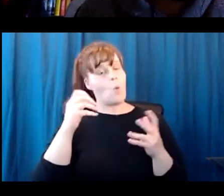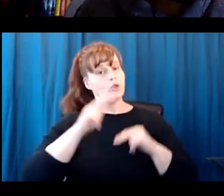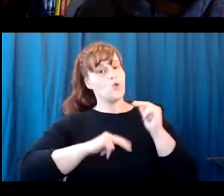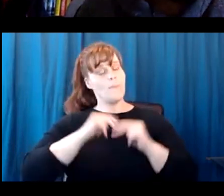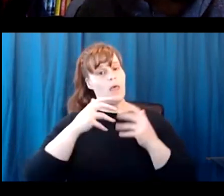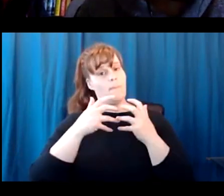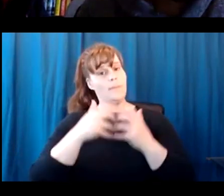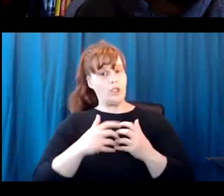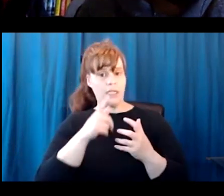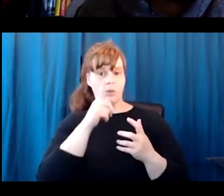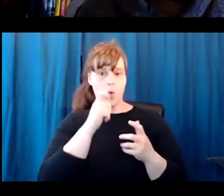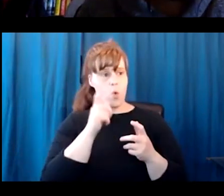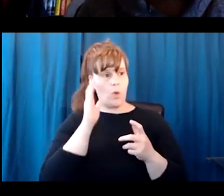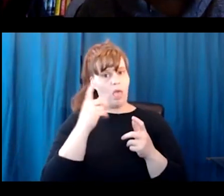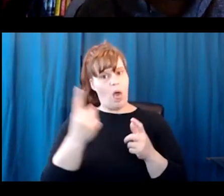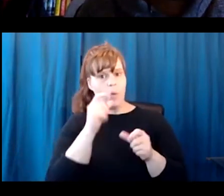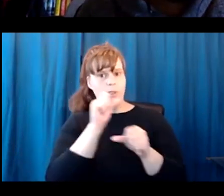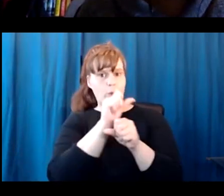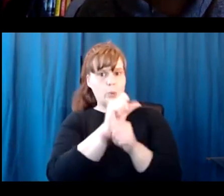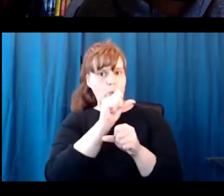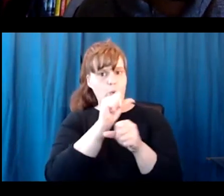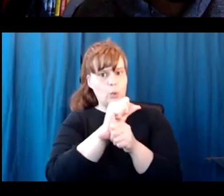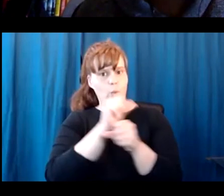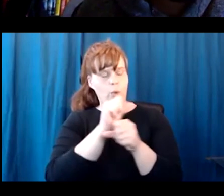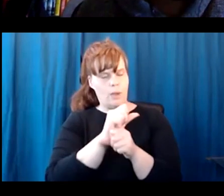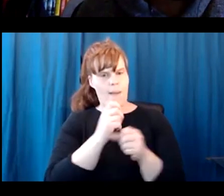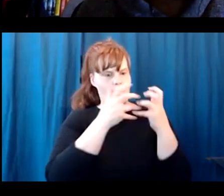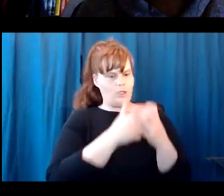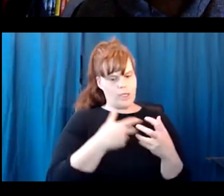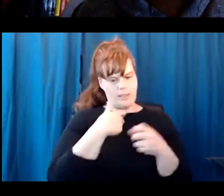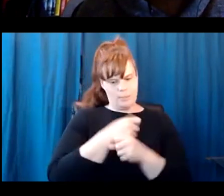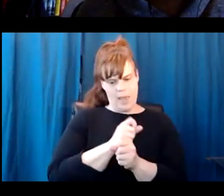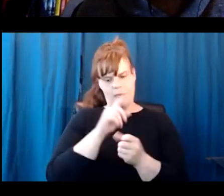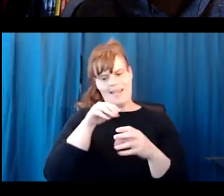that give birth to other machines. Algorithms made flesh.